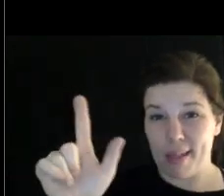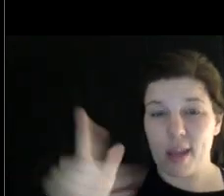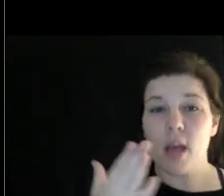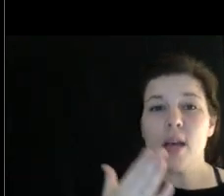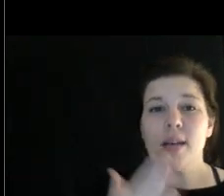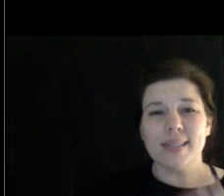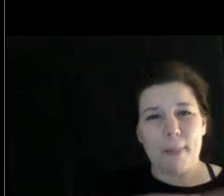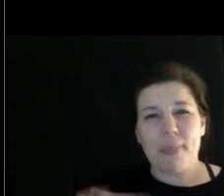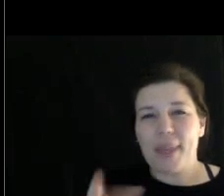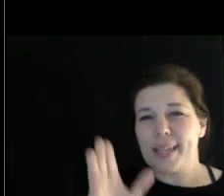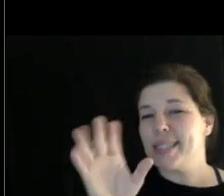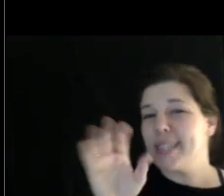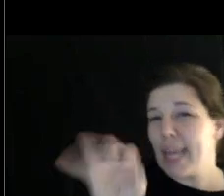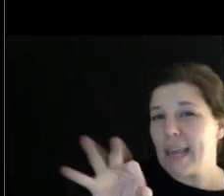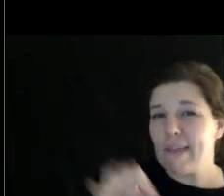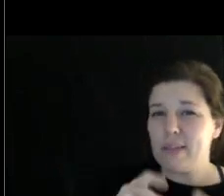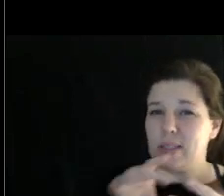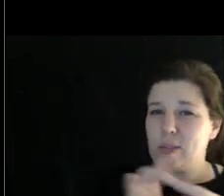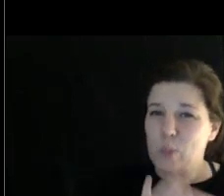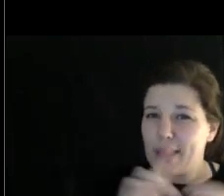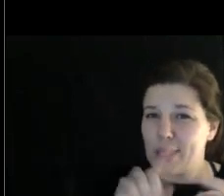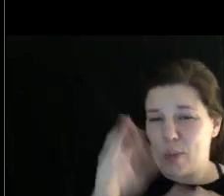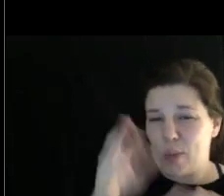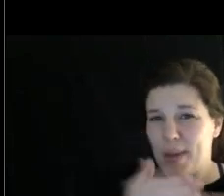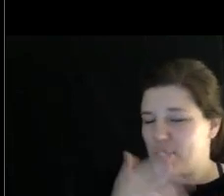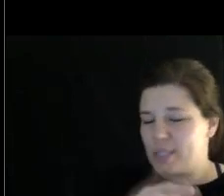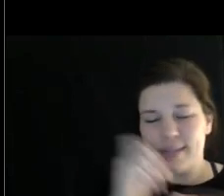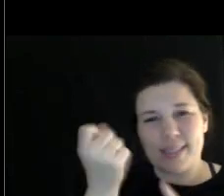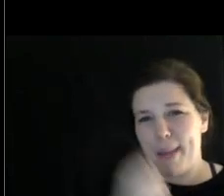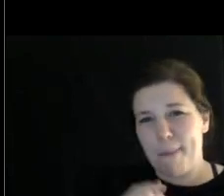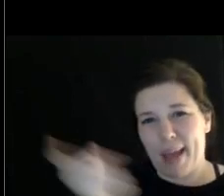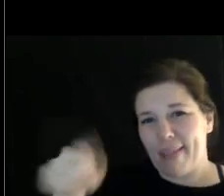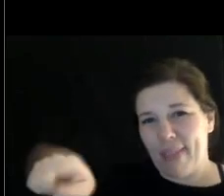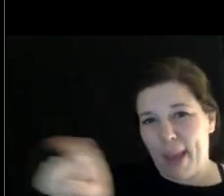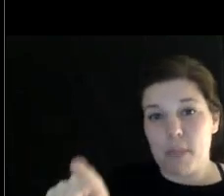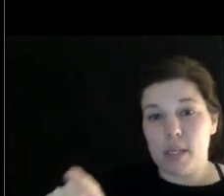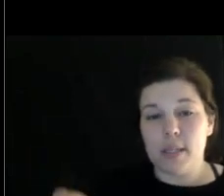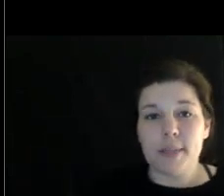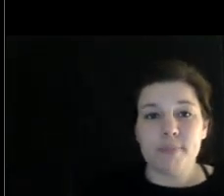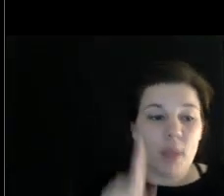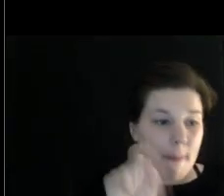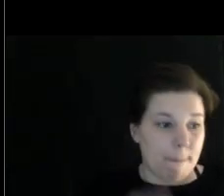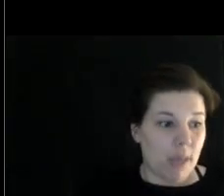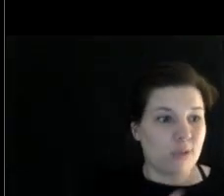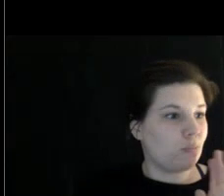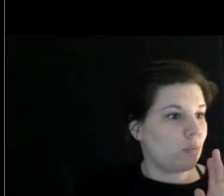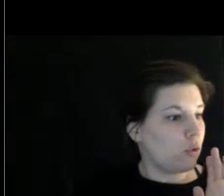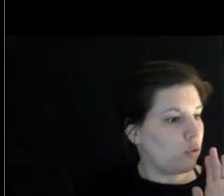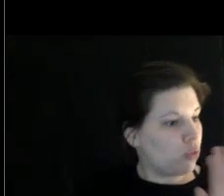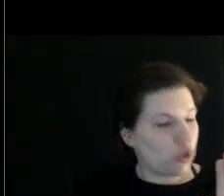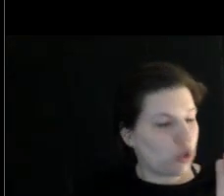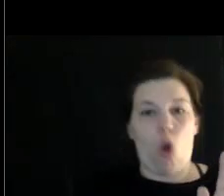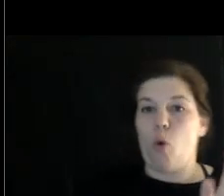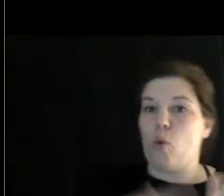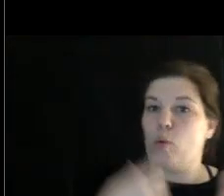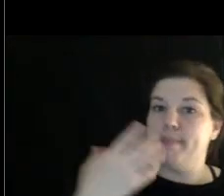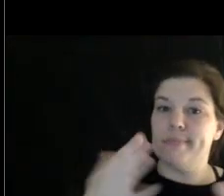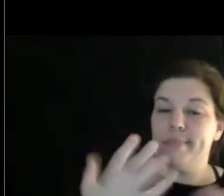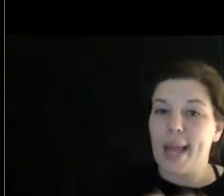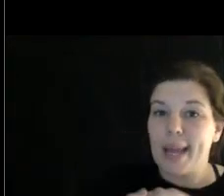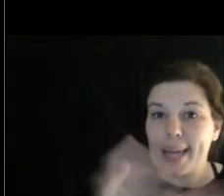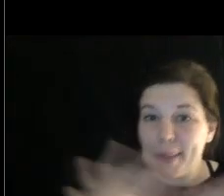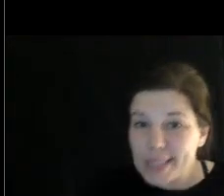the change, it doesn't impact them. The business must be in business for so many years. They must be able to show economic damages to a certain level. So you definitely want to read